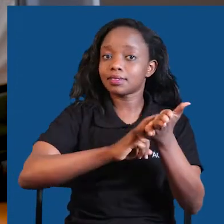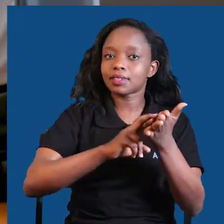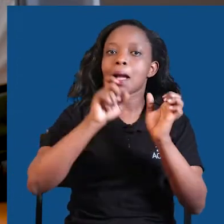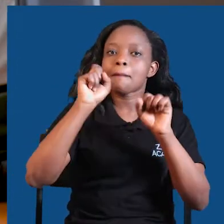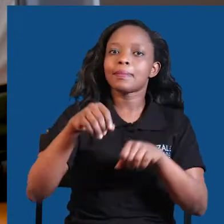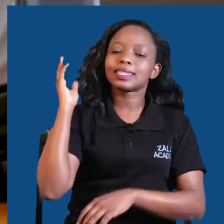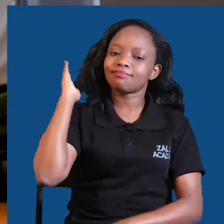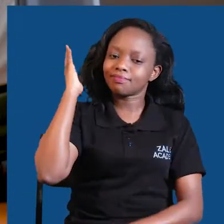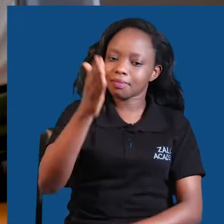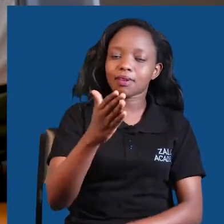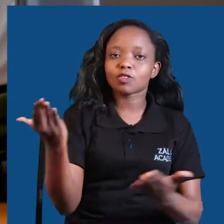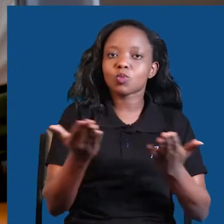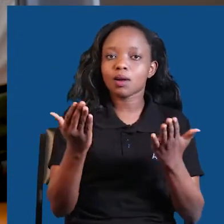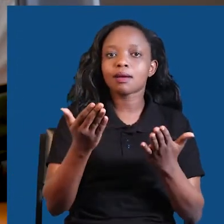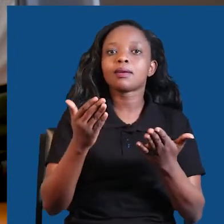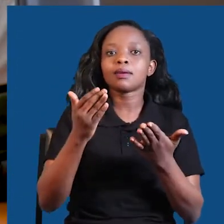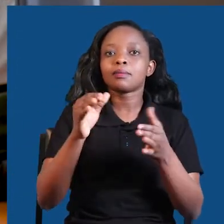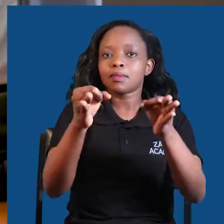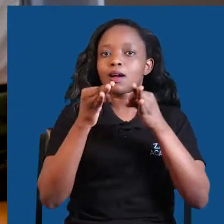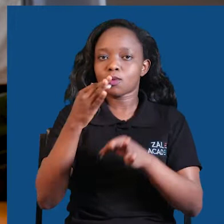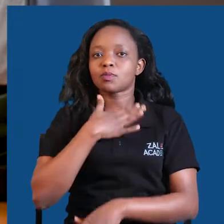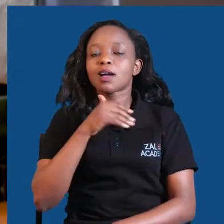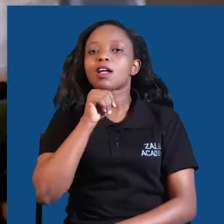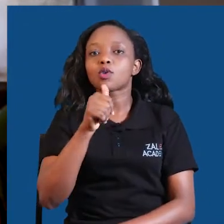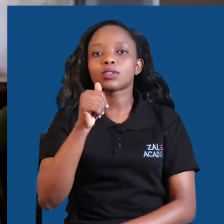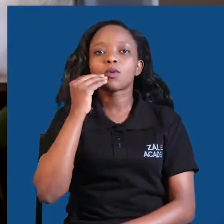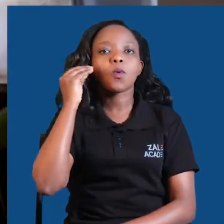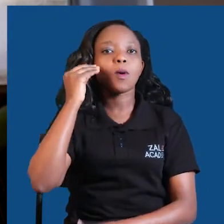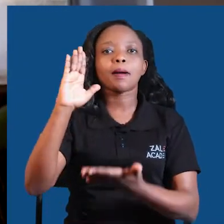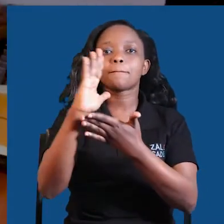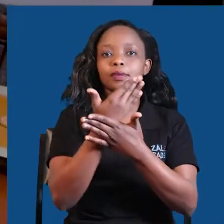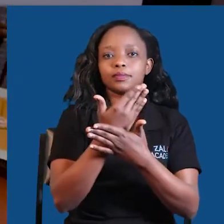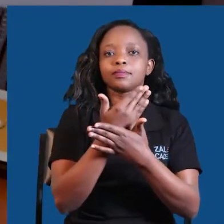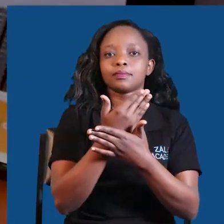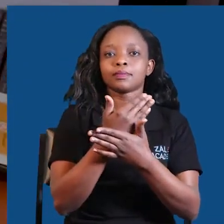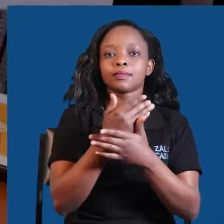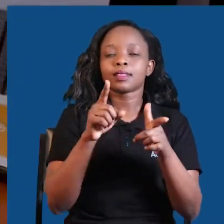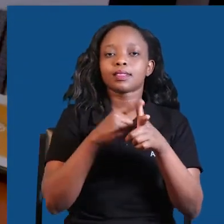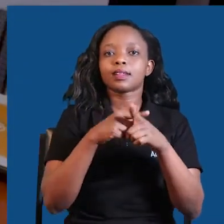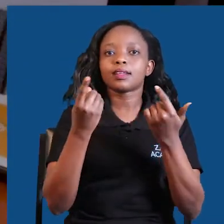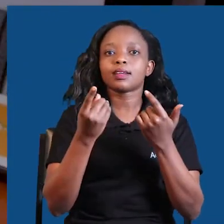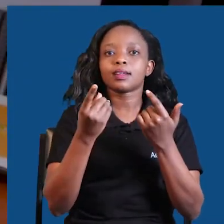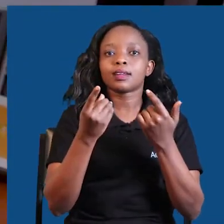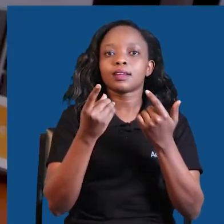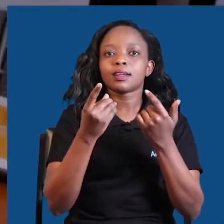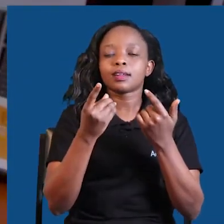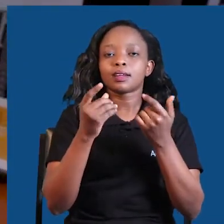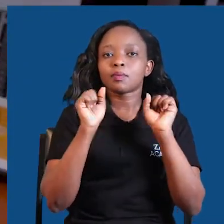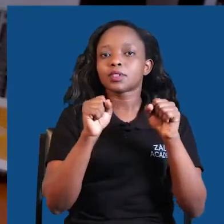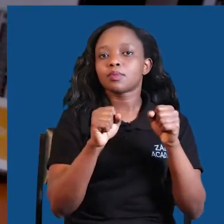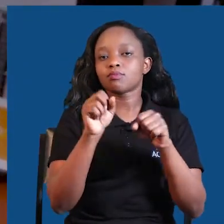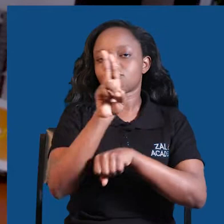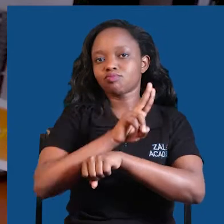on login, it should directly take me to the portal and not take me to the home page again. Then now we have the deployment. Deployment is now